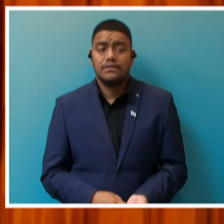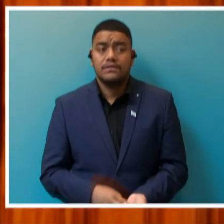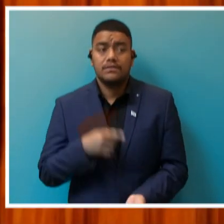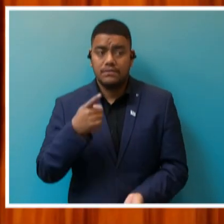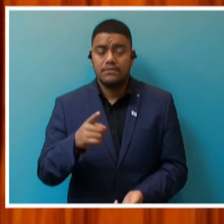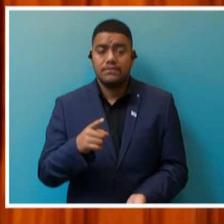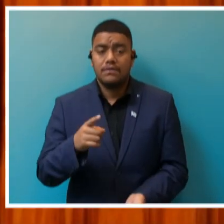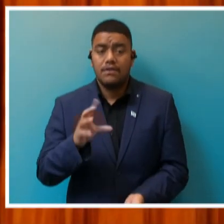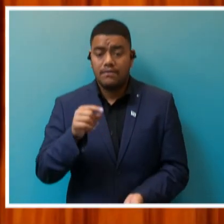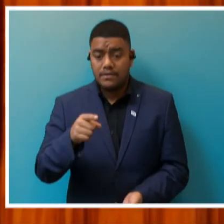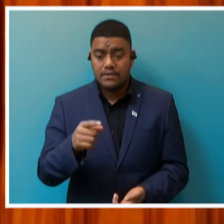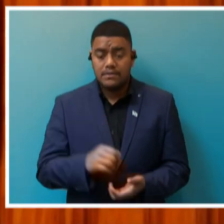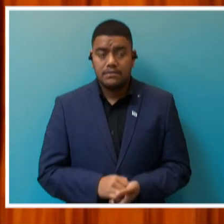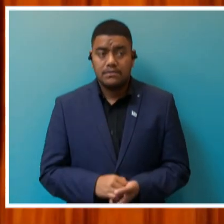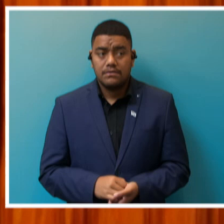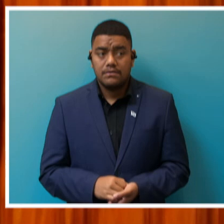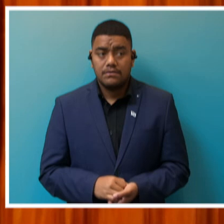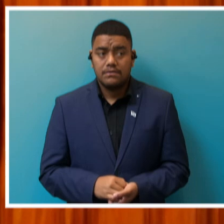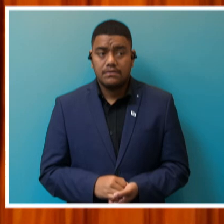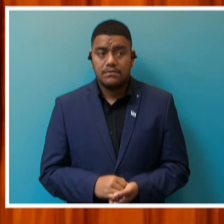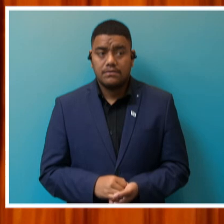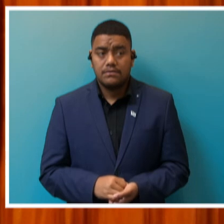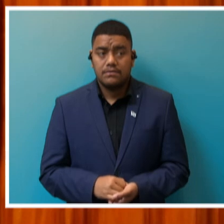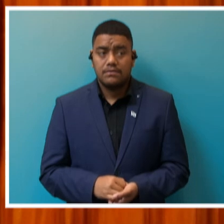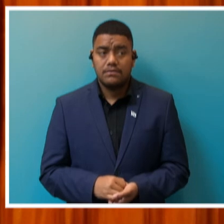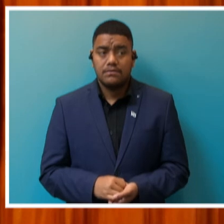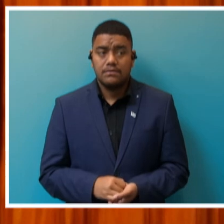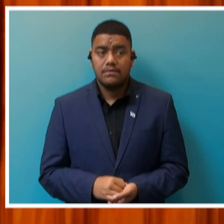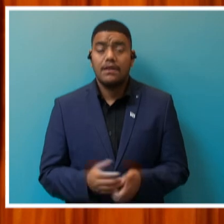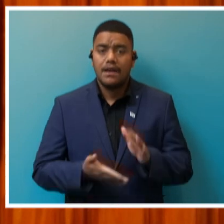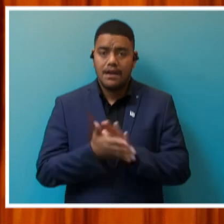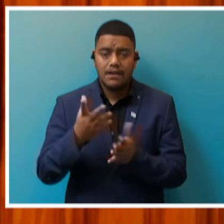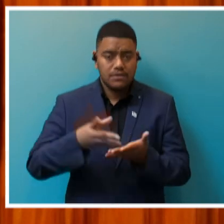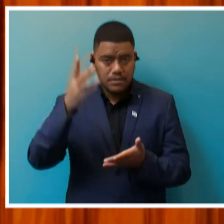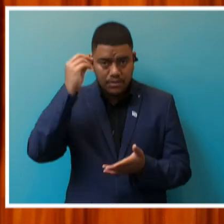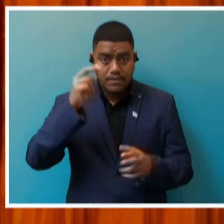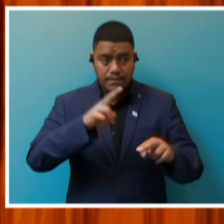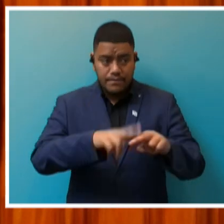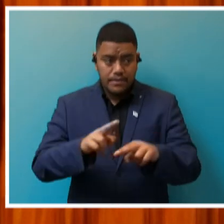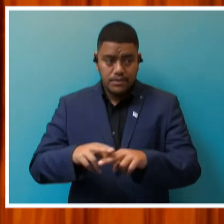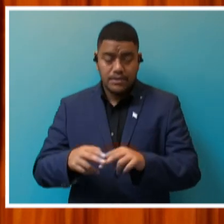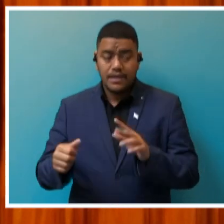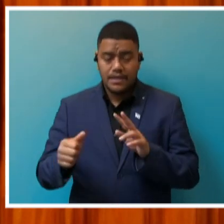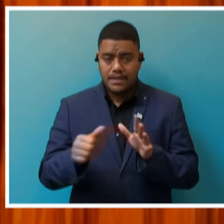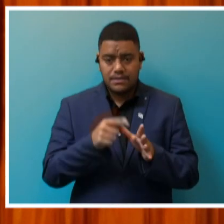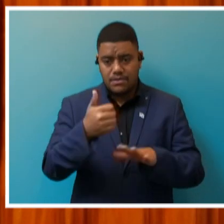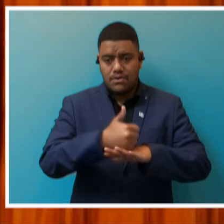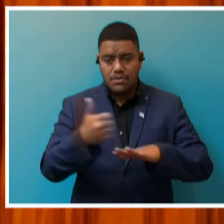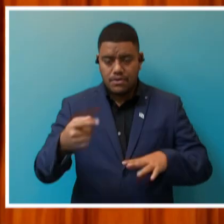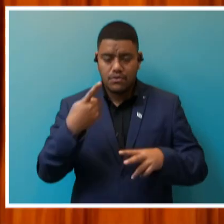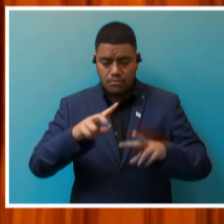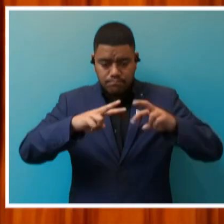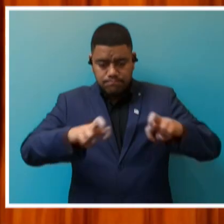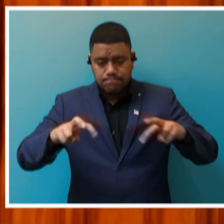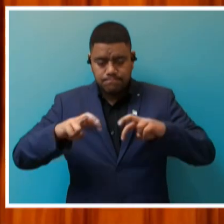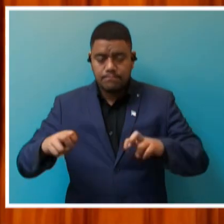of these obligations that are reported or brought to our attention, the Higher Education Commission Fiji has the authority to investigate